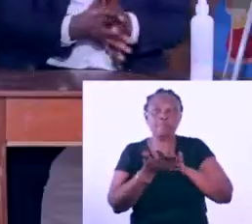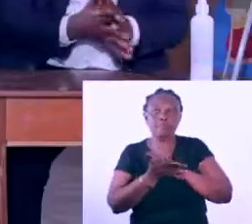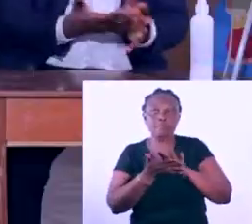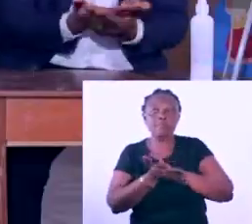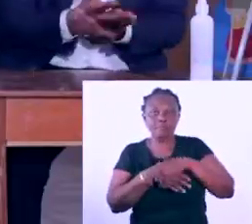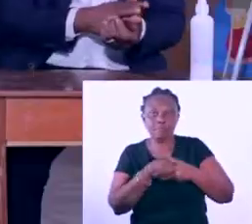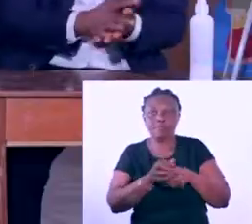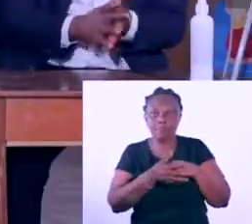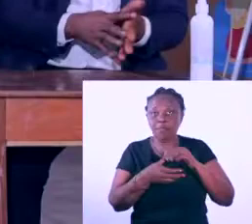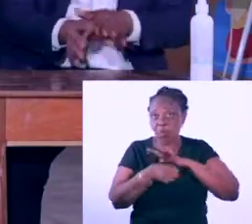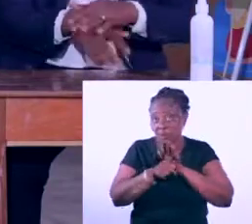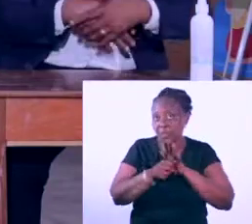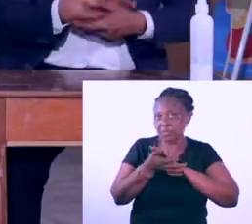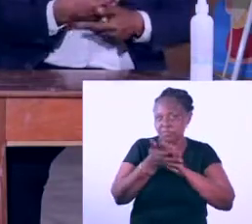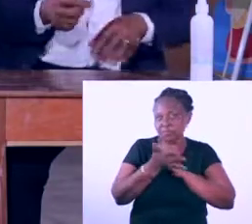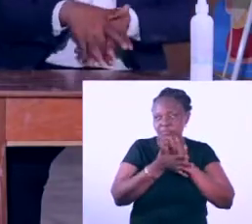Okay.